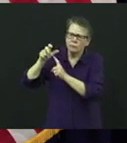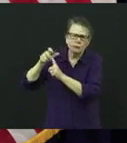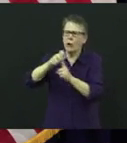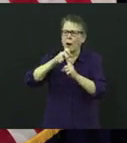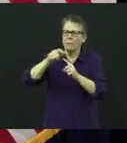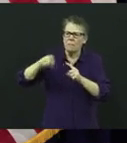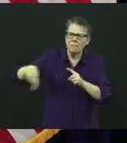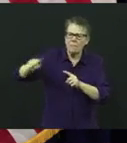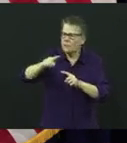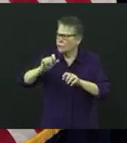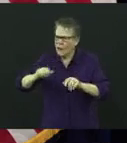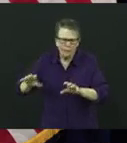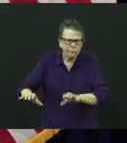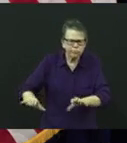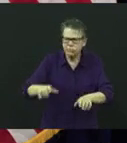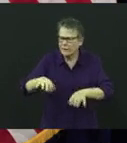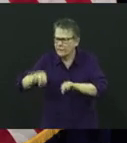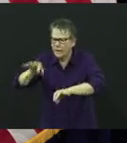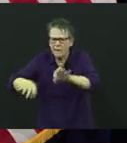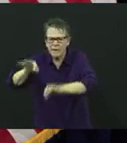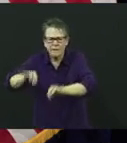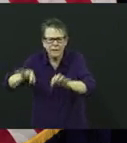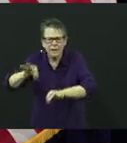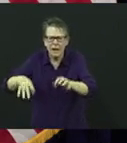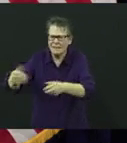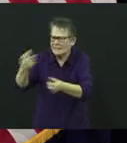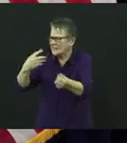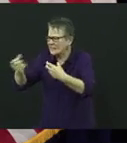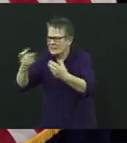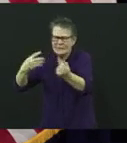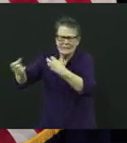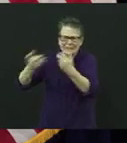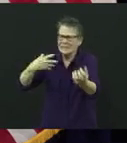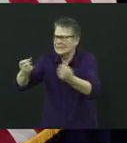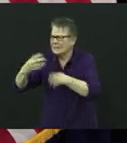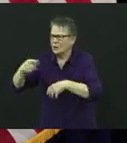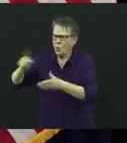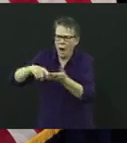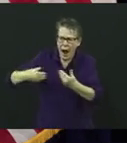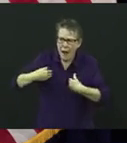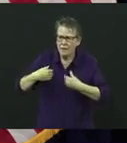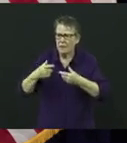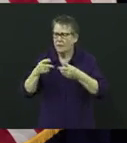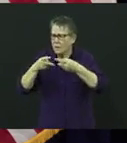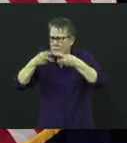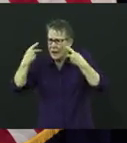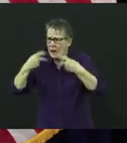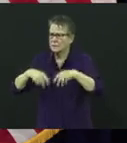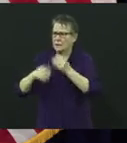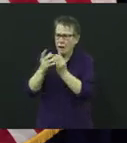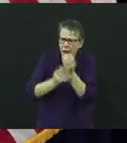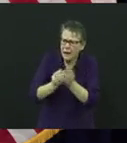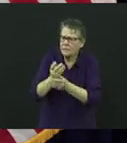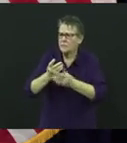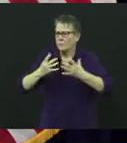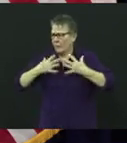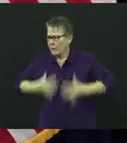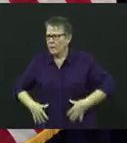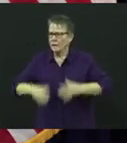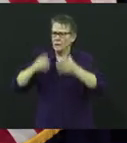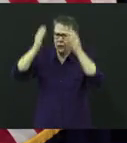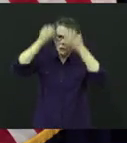with generous PPE, equipment donations, and other sorely needed meaningful steps. I mean, this redefines